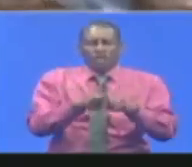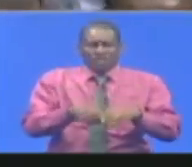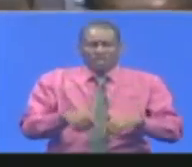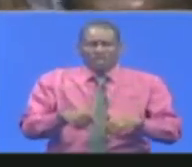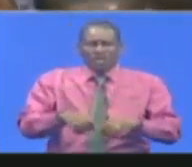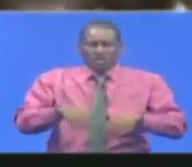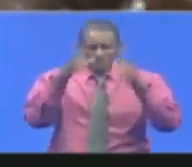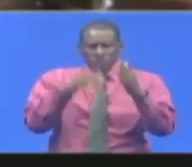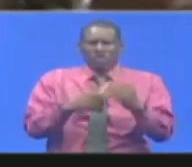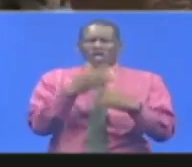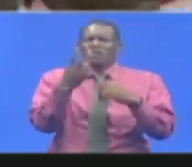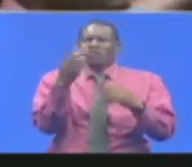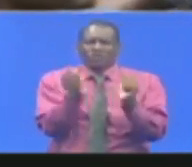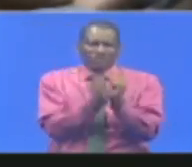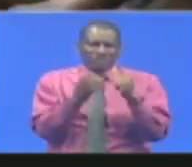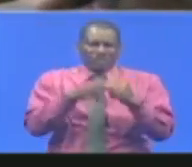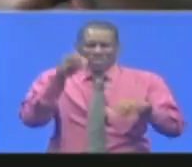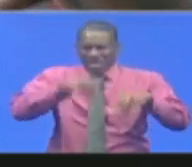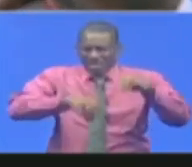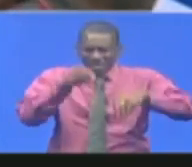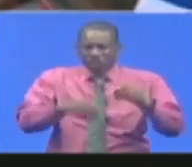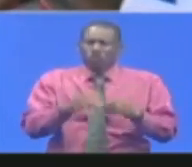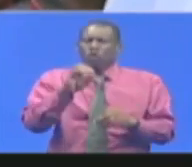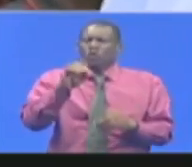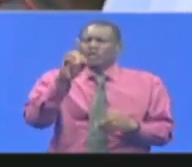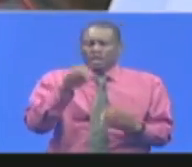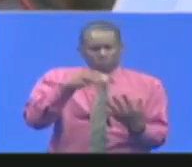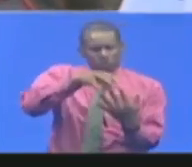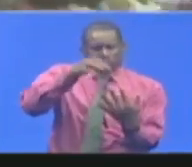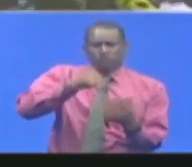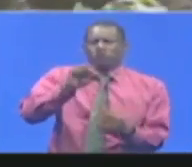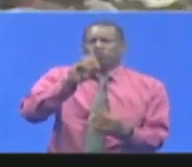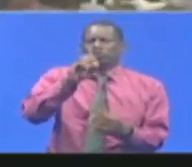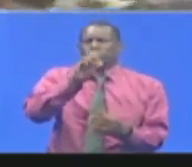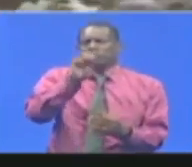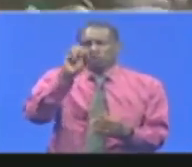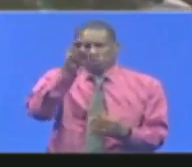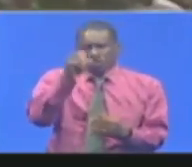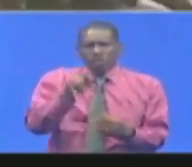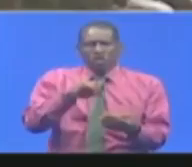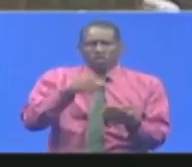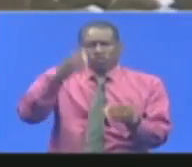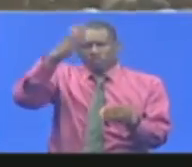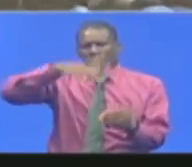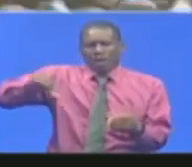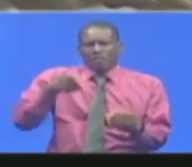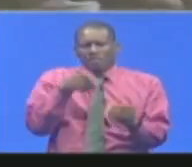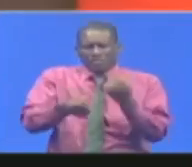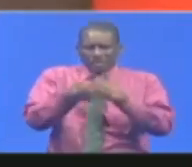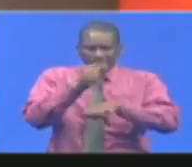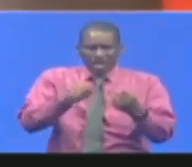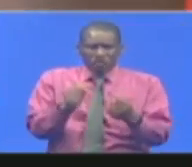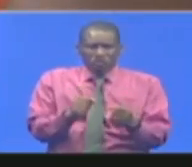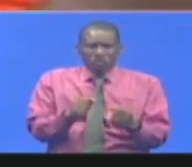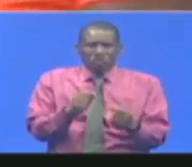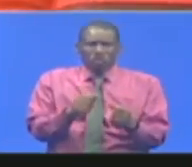After the 2017 elections, the Orange Democratic Party nominated Sossion to the National Assembly. This move, which tied the